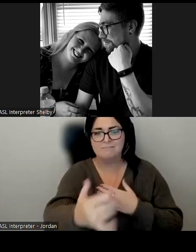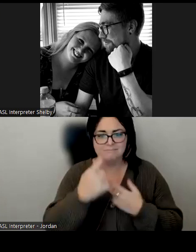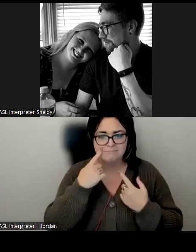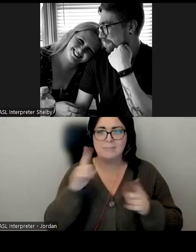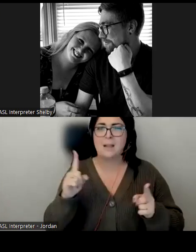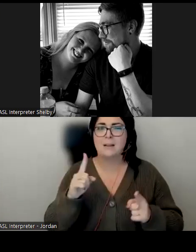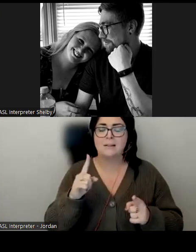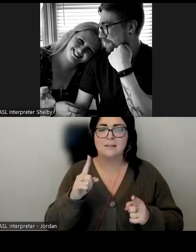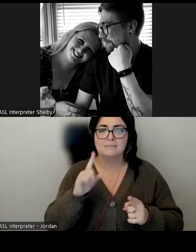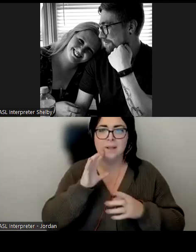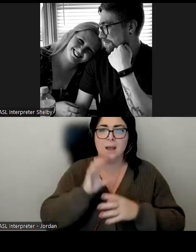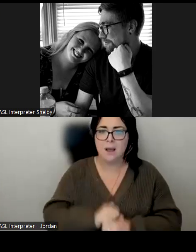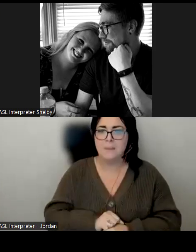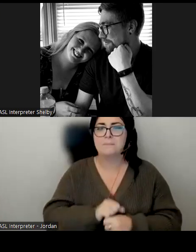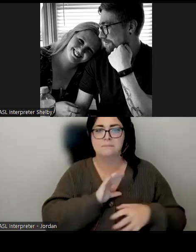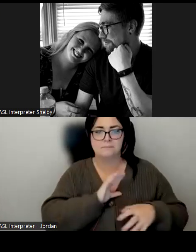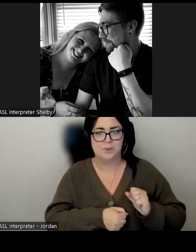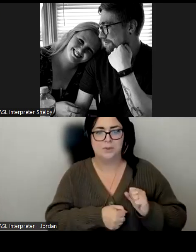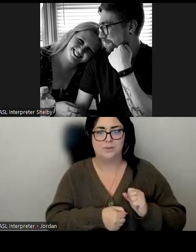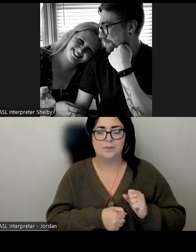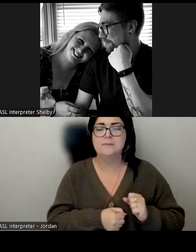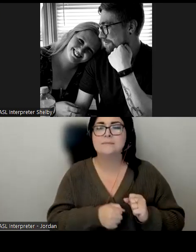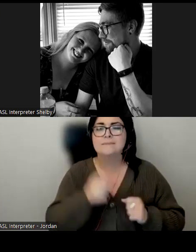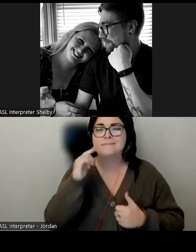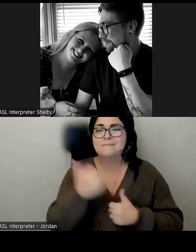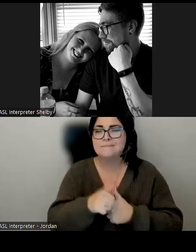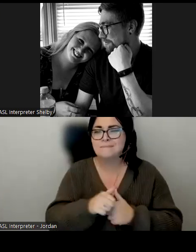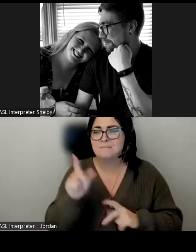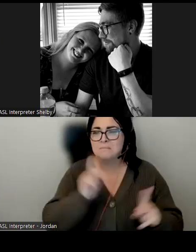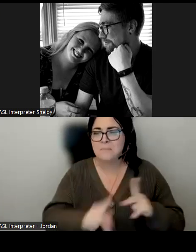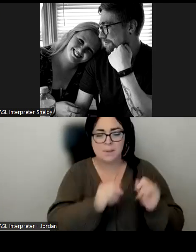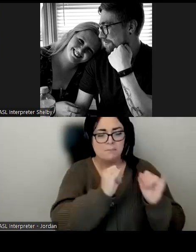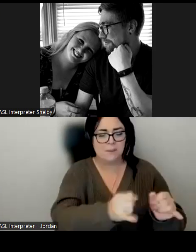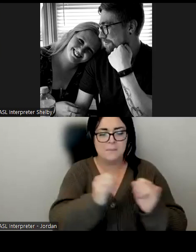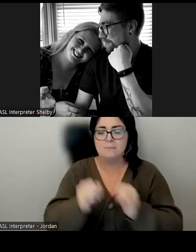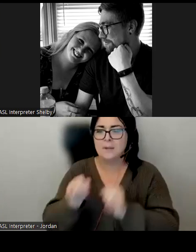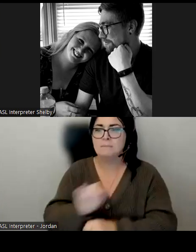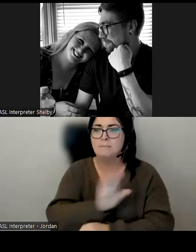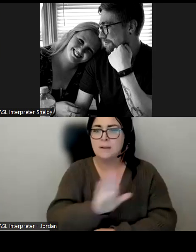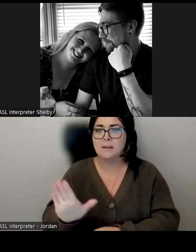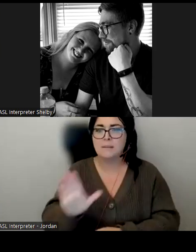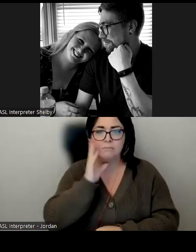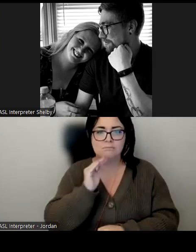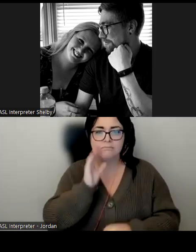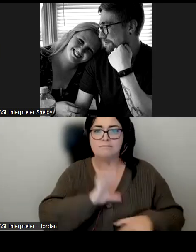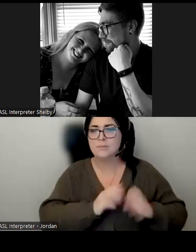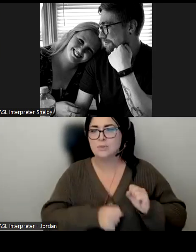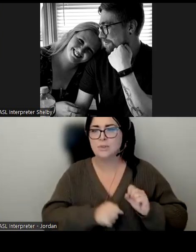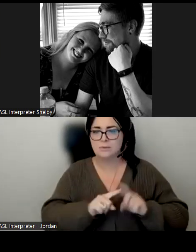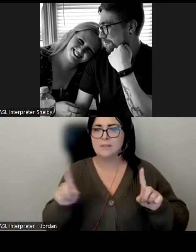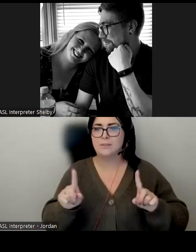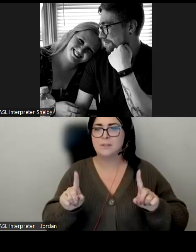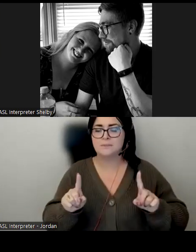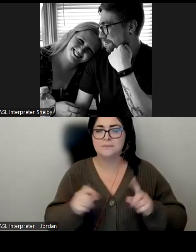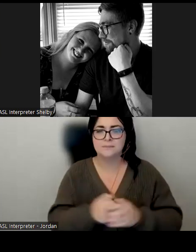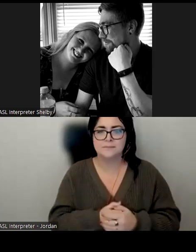bereavement. And remember, people grieve in different ways. Everybody will